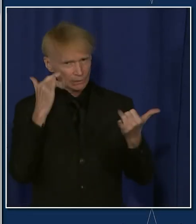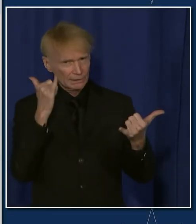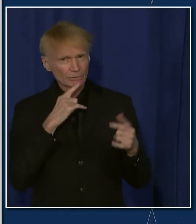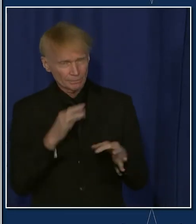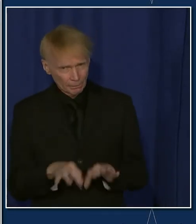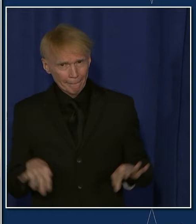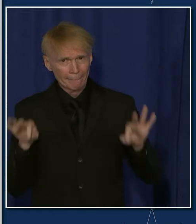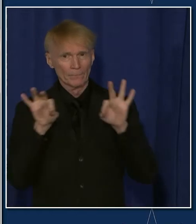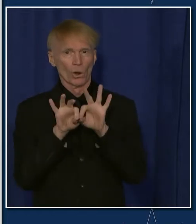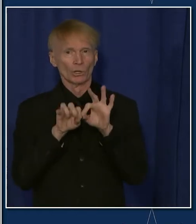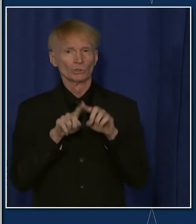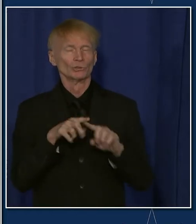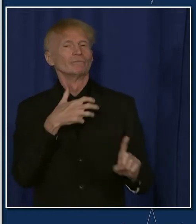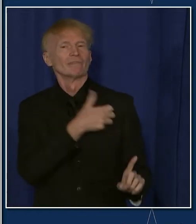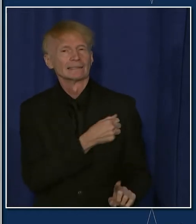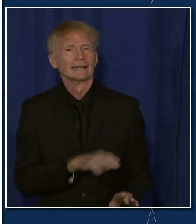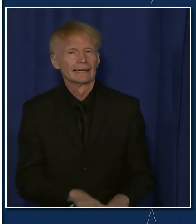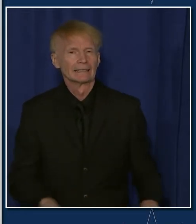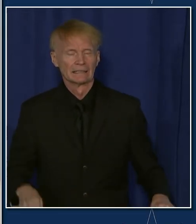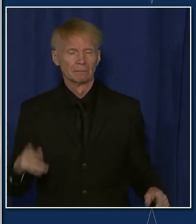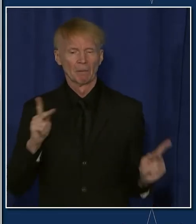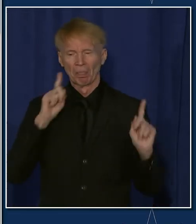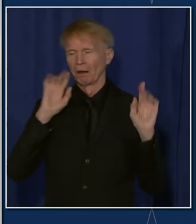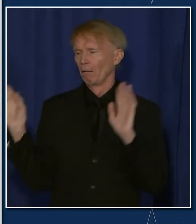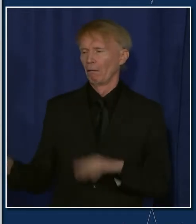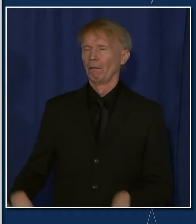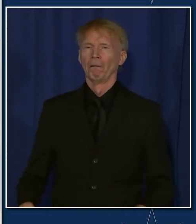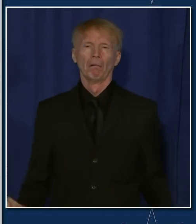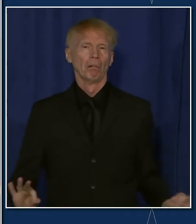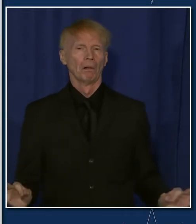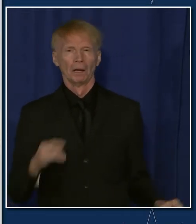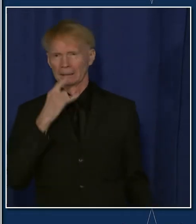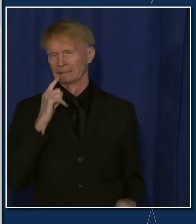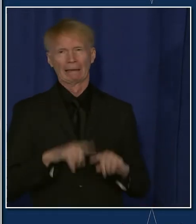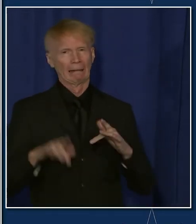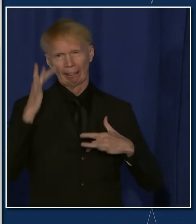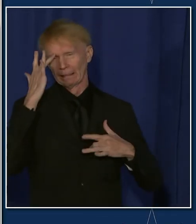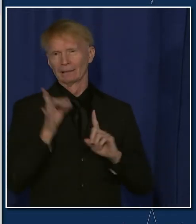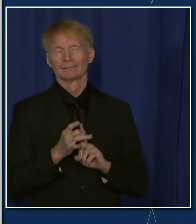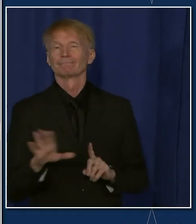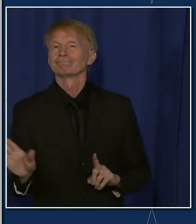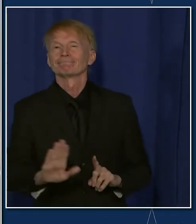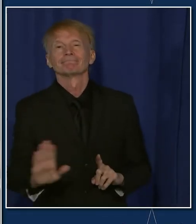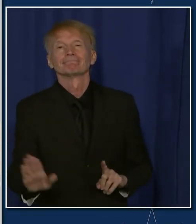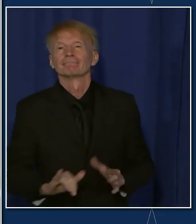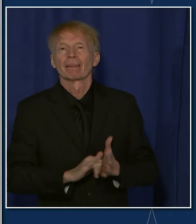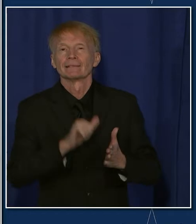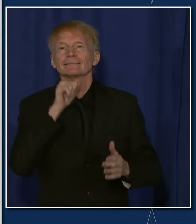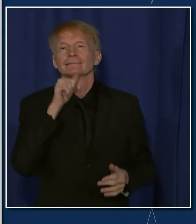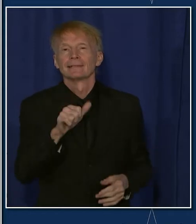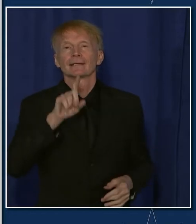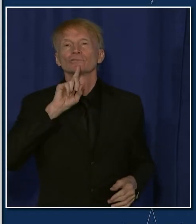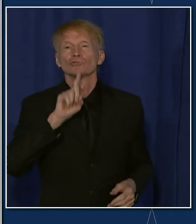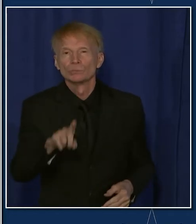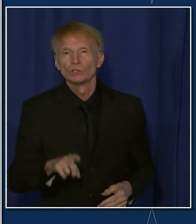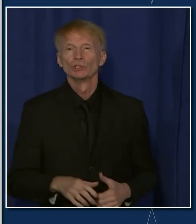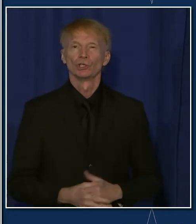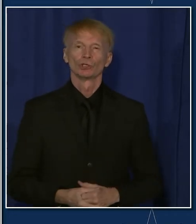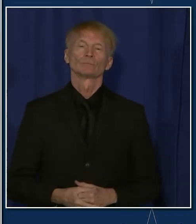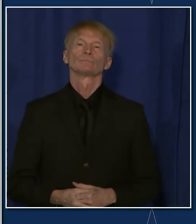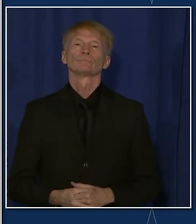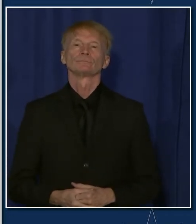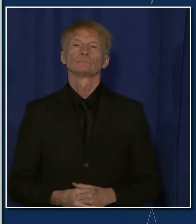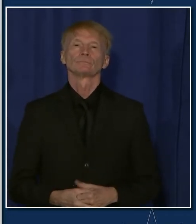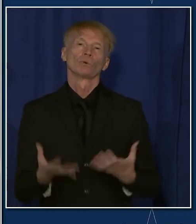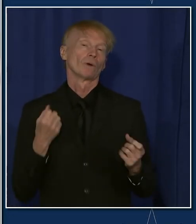Many people think that kids don't get sick from COVID-19, but that is simply not true. Let me share with